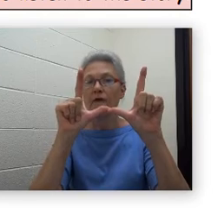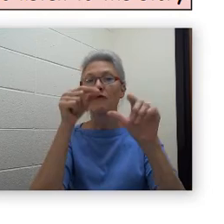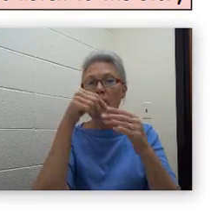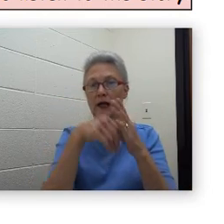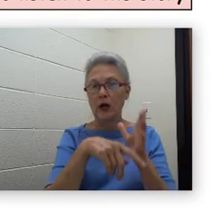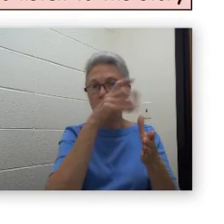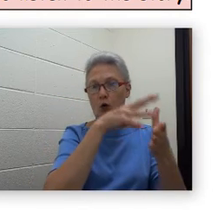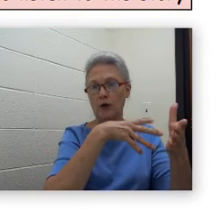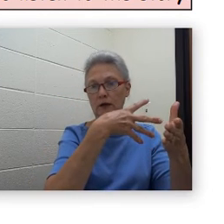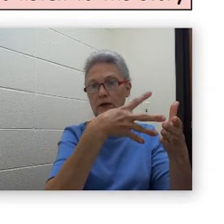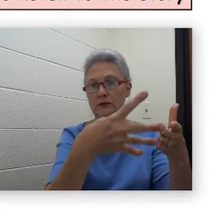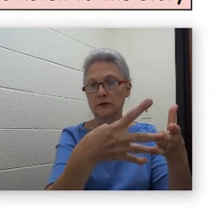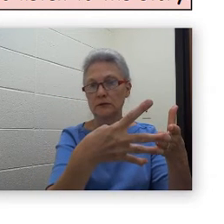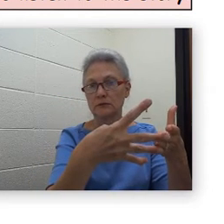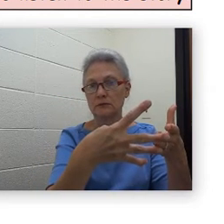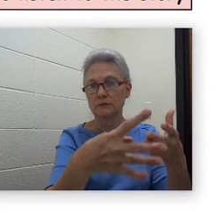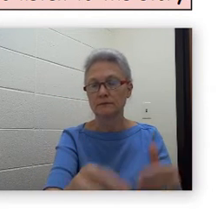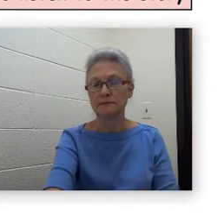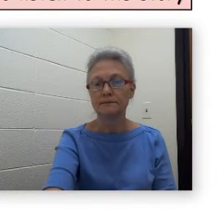graphic organizer.